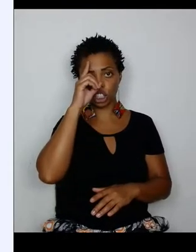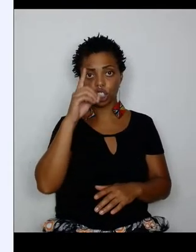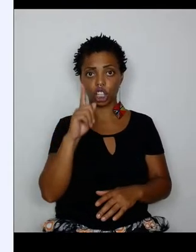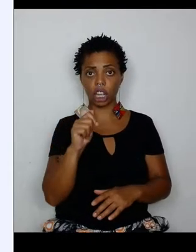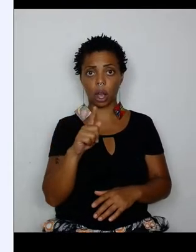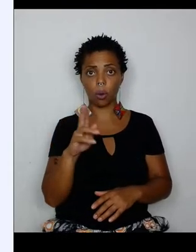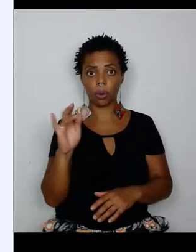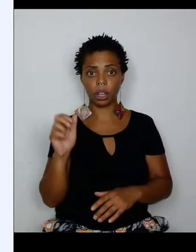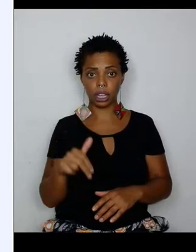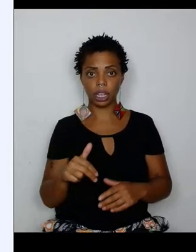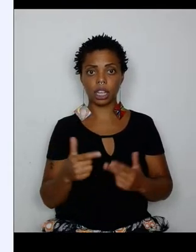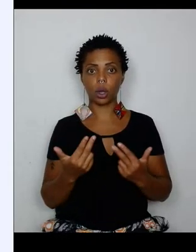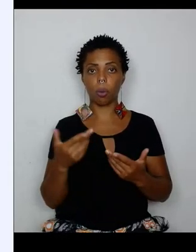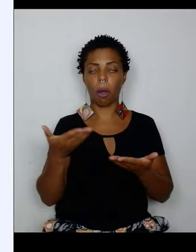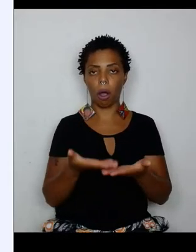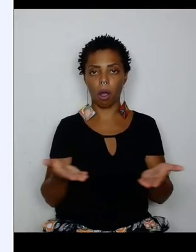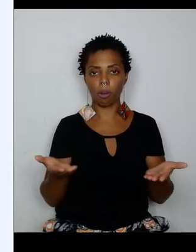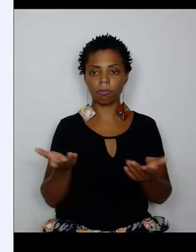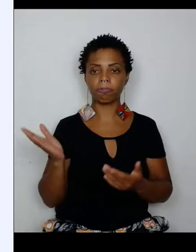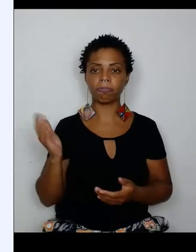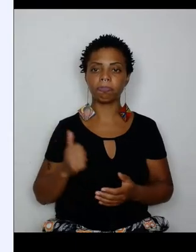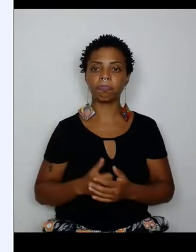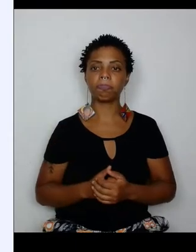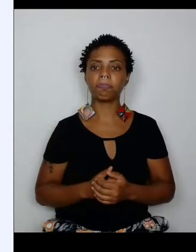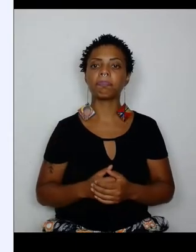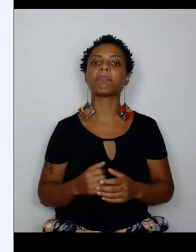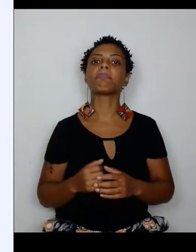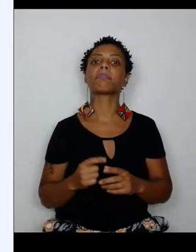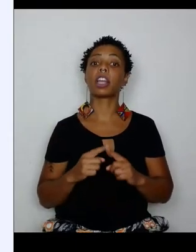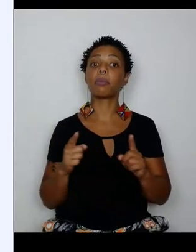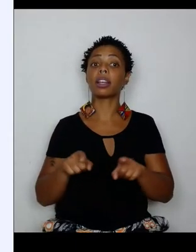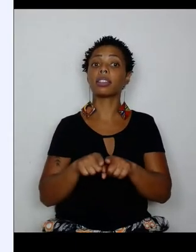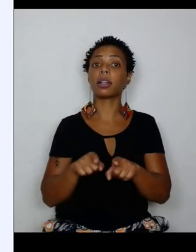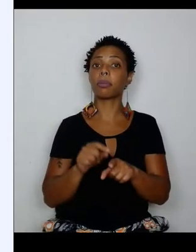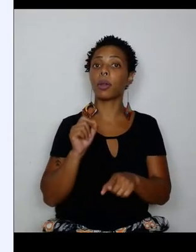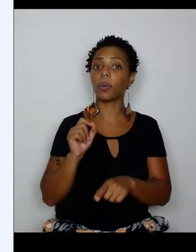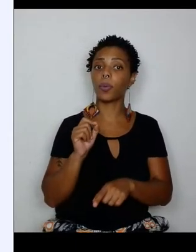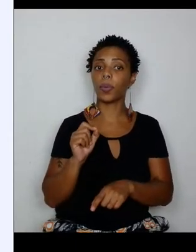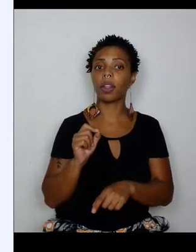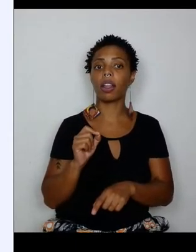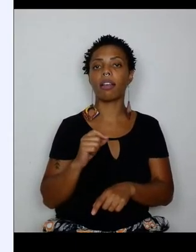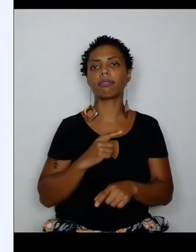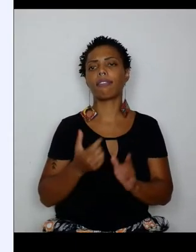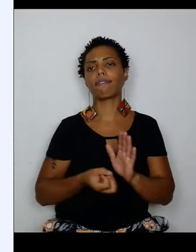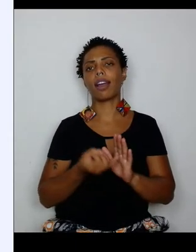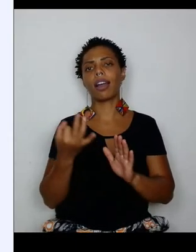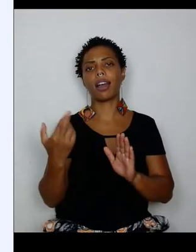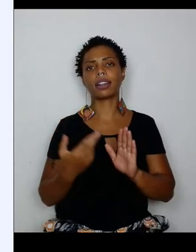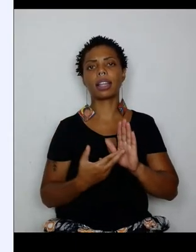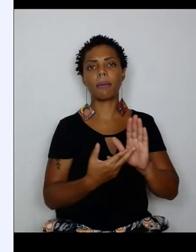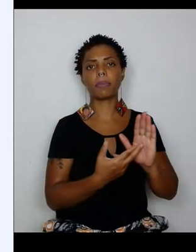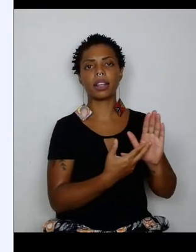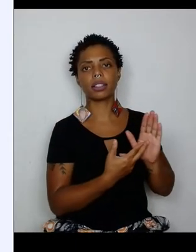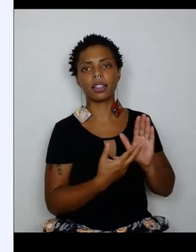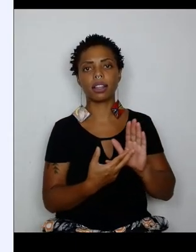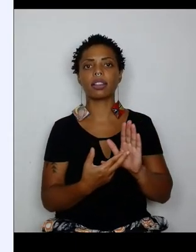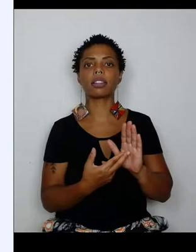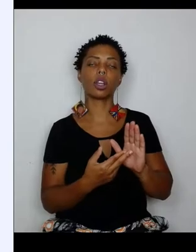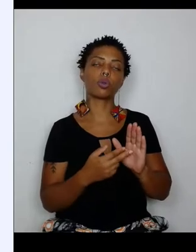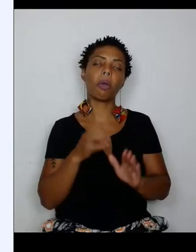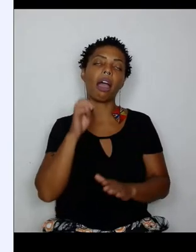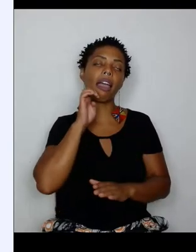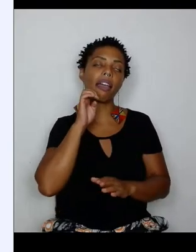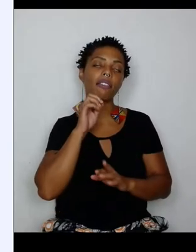but also through his many representations of a different eve in a different garden of eden